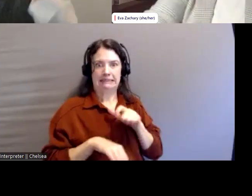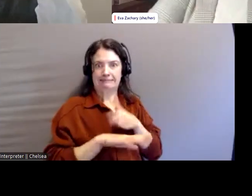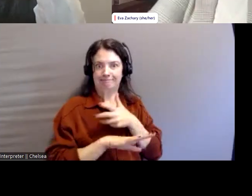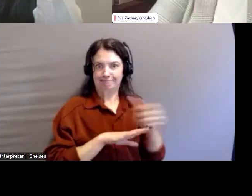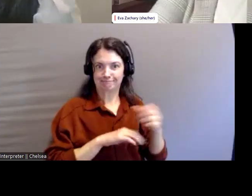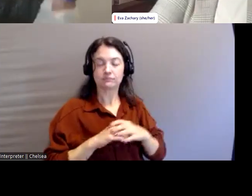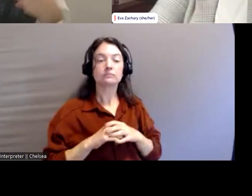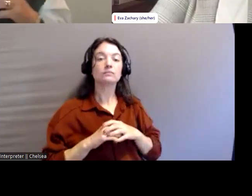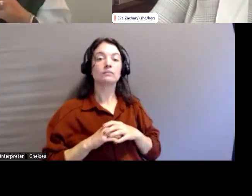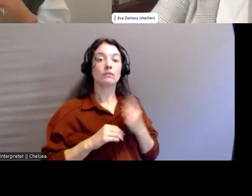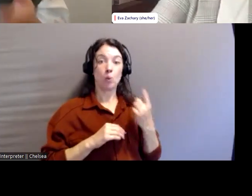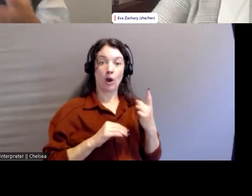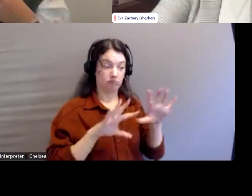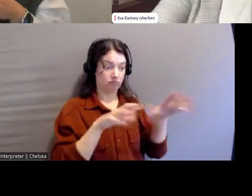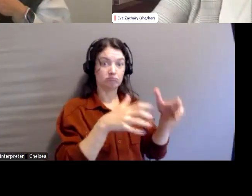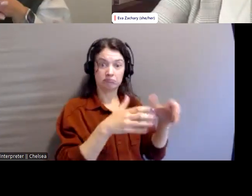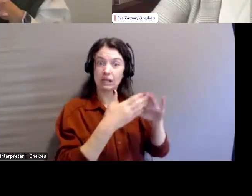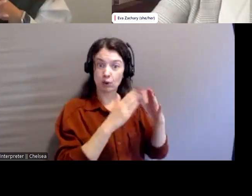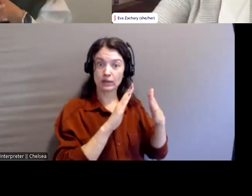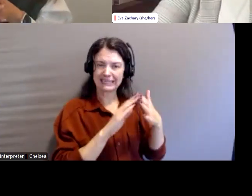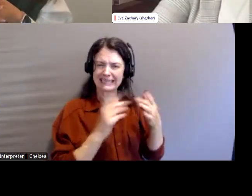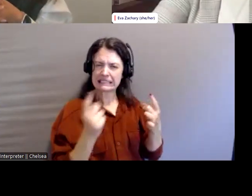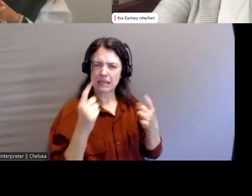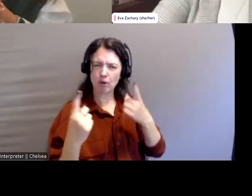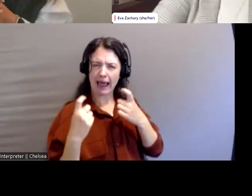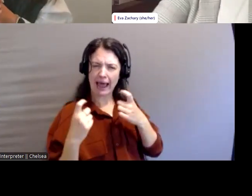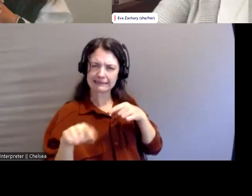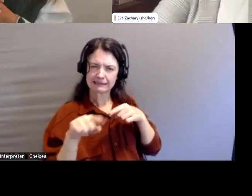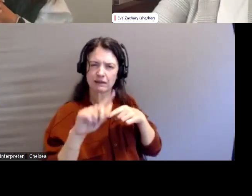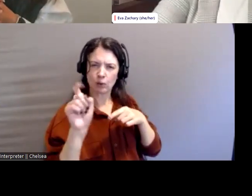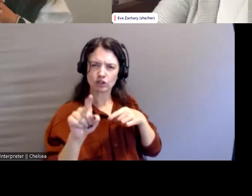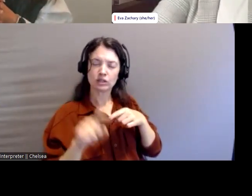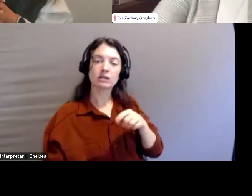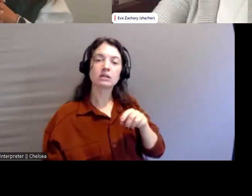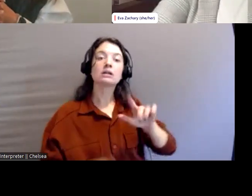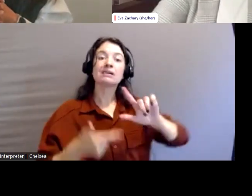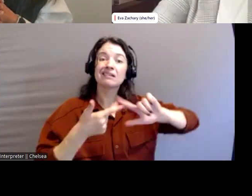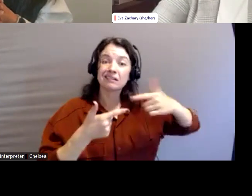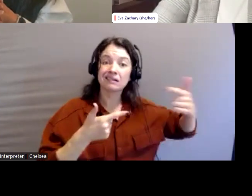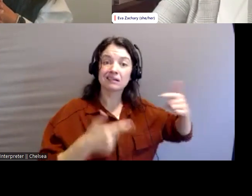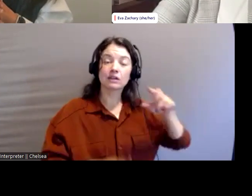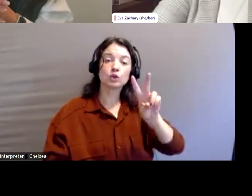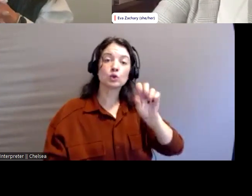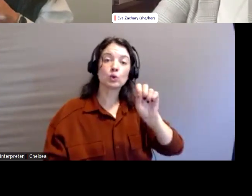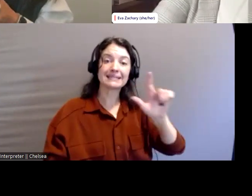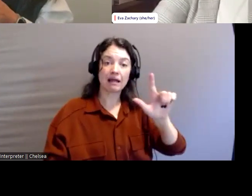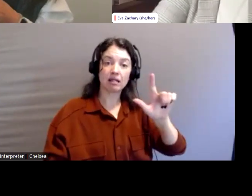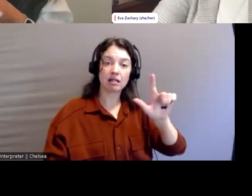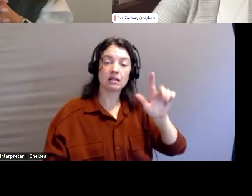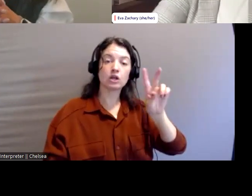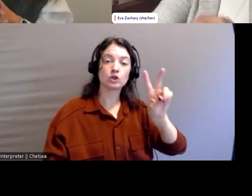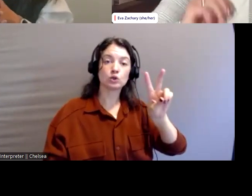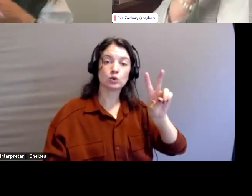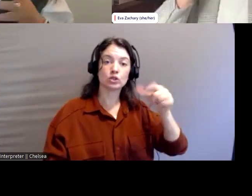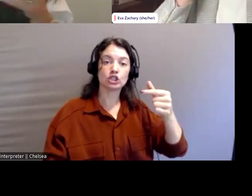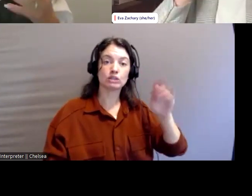the populations that somebody's asked about in the question is the 2S LGBTQIA community. And I want to be able